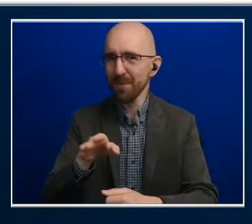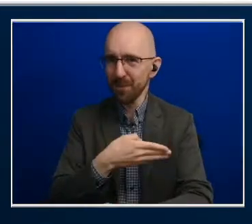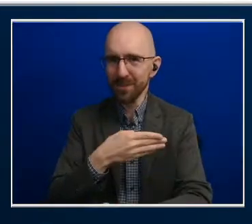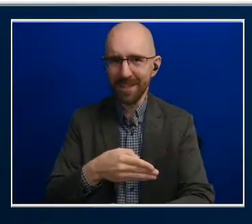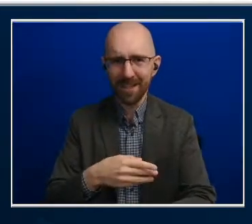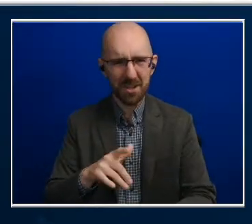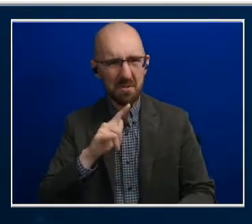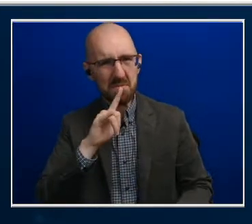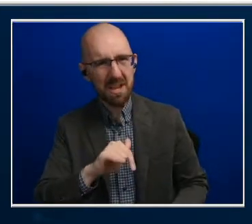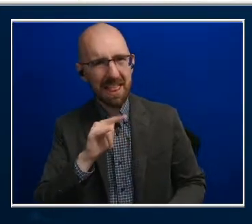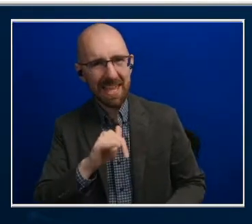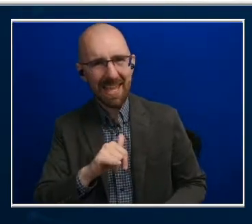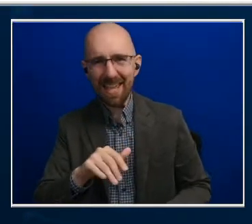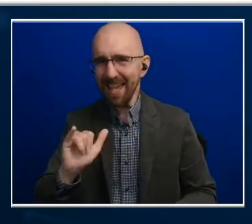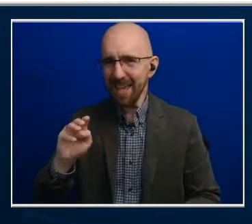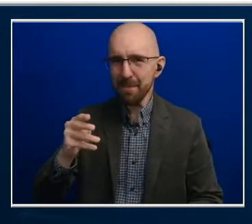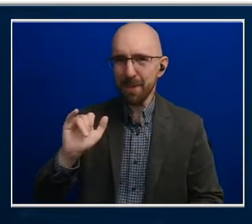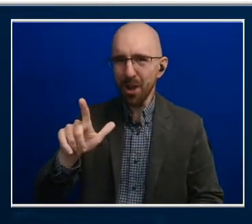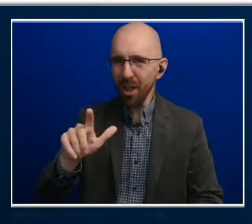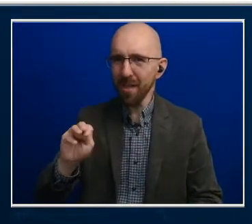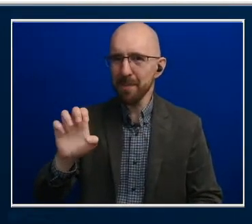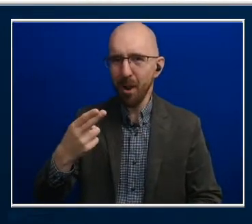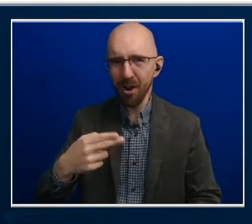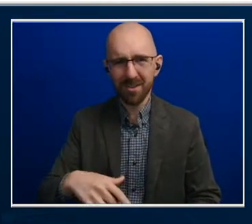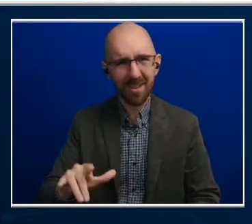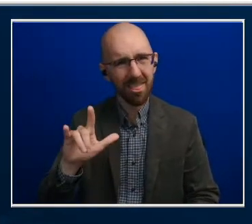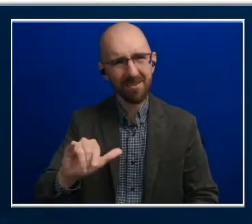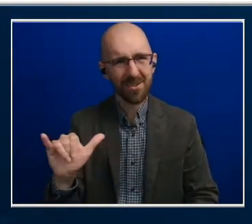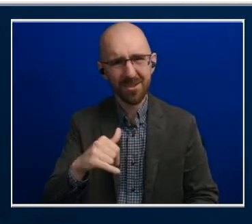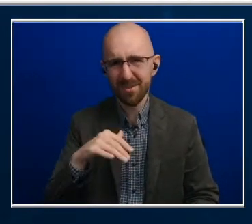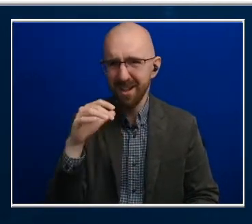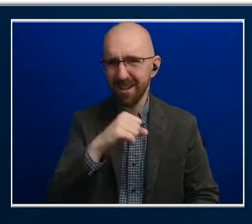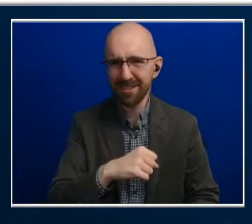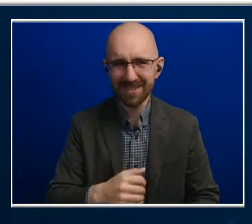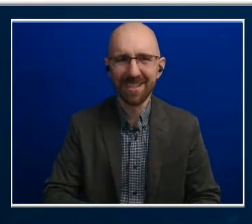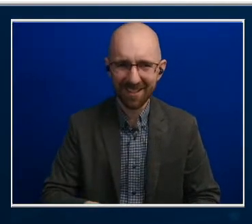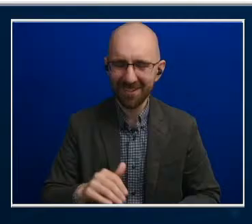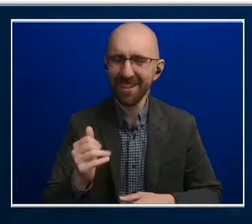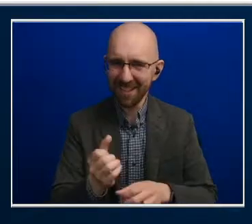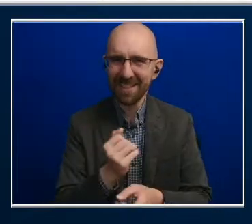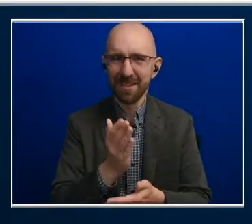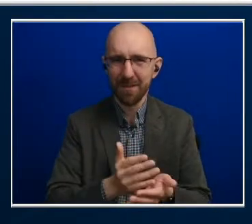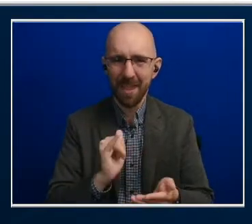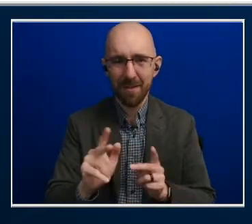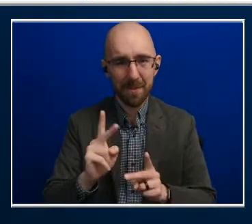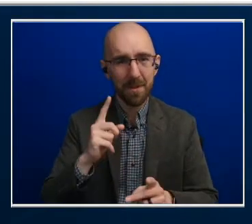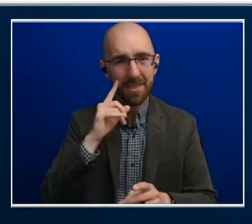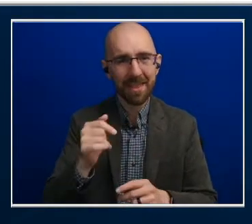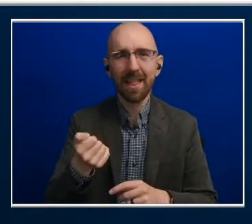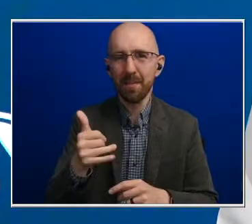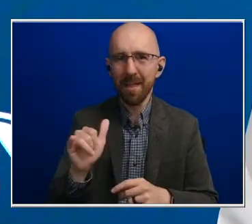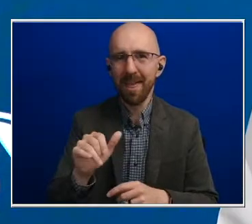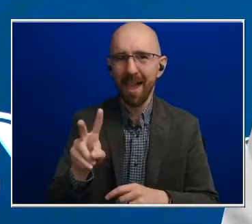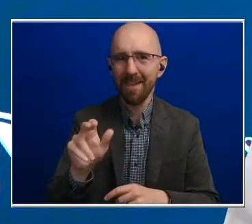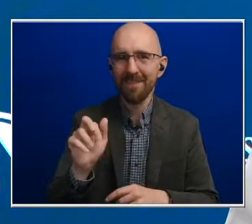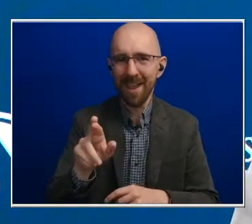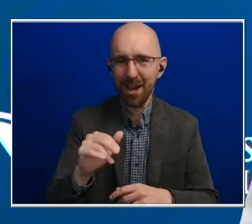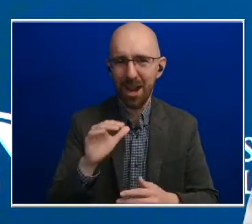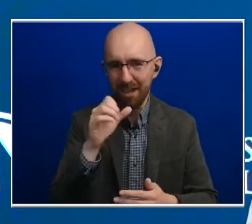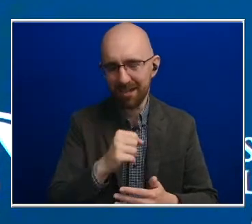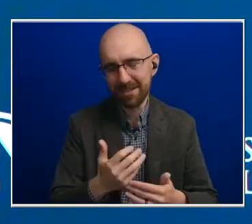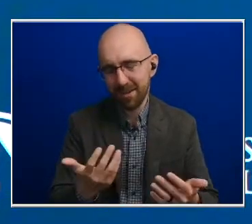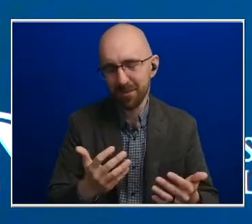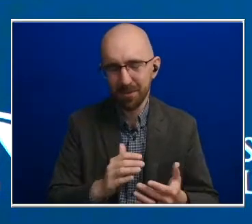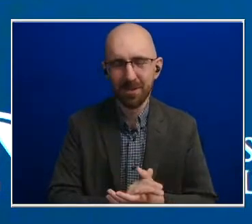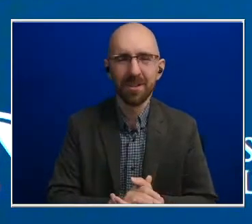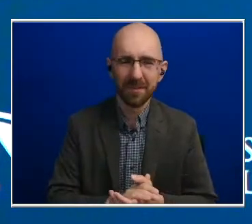Imperial March. I love you too. We can try to get some of that. Some people may think that's a little like Darth Vader. But yeah, so